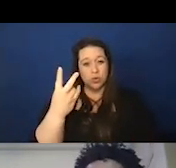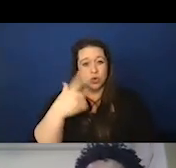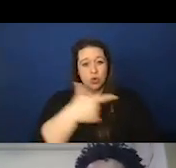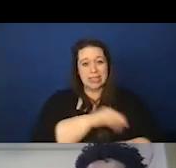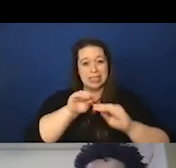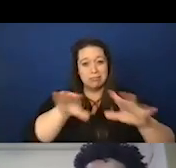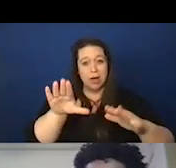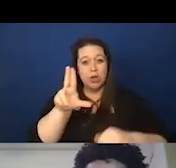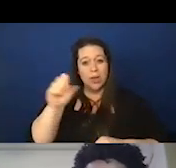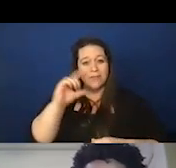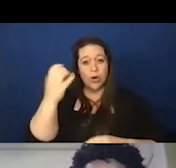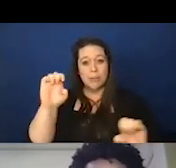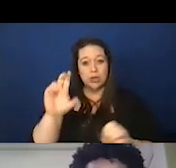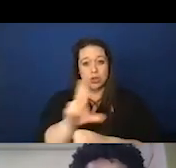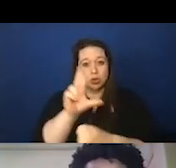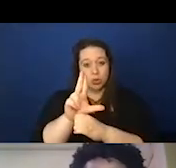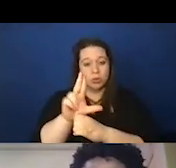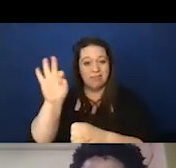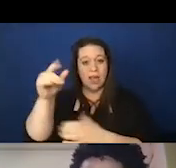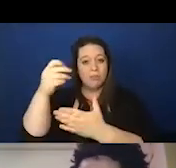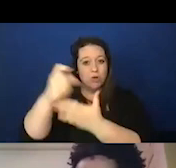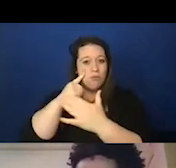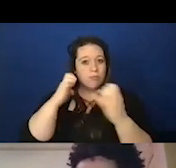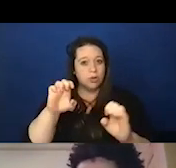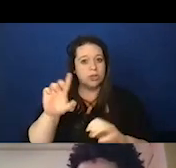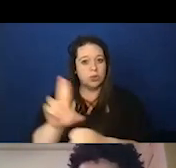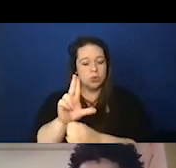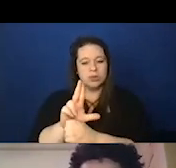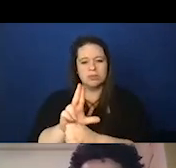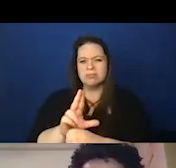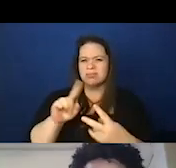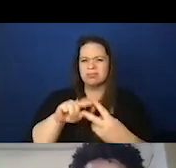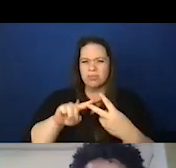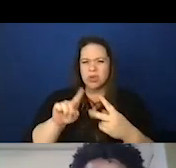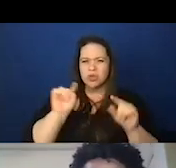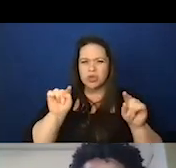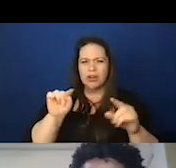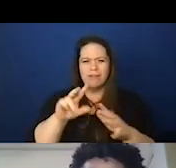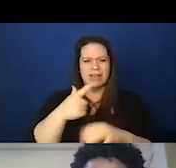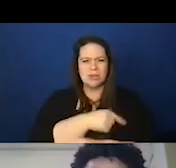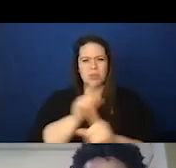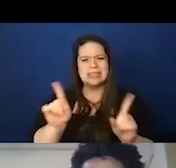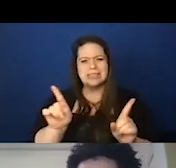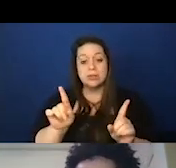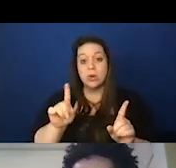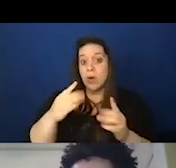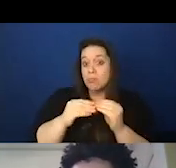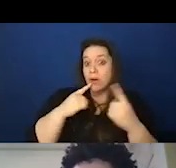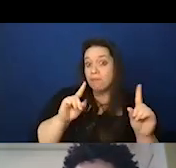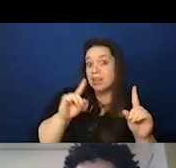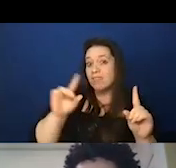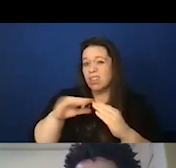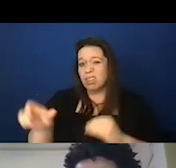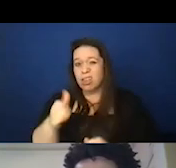they were approved for emergency use. What are the differences between the 2? And is one more effective than the